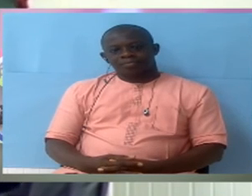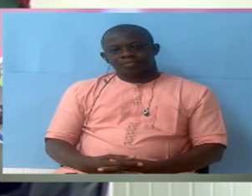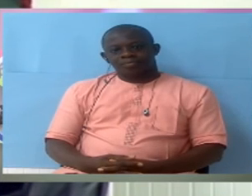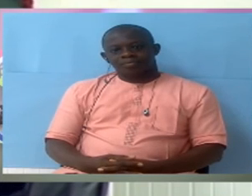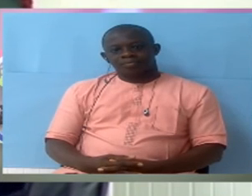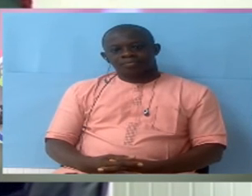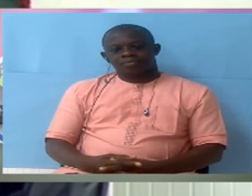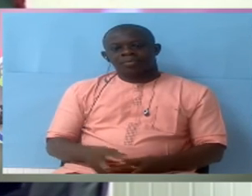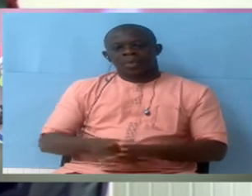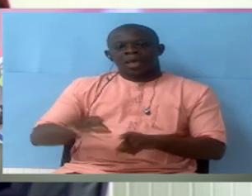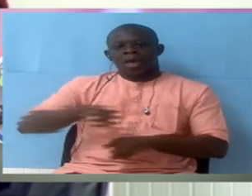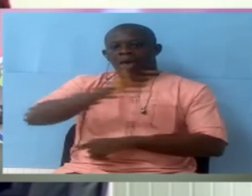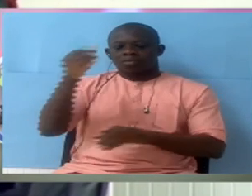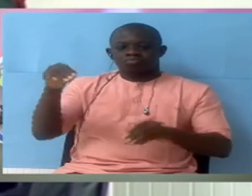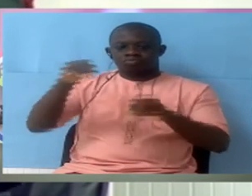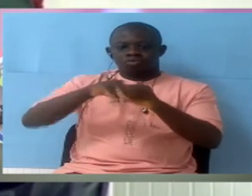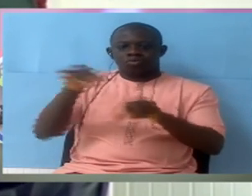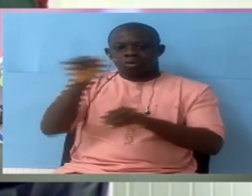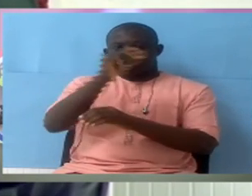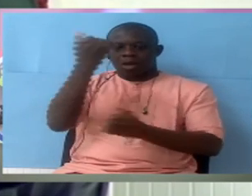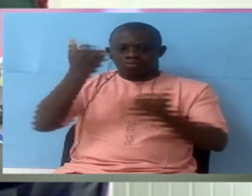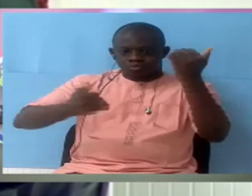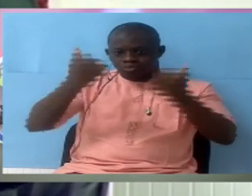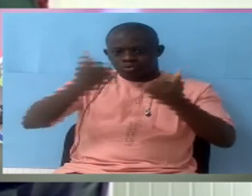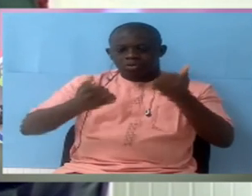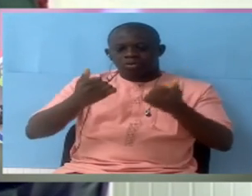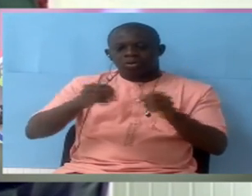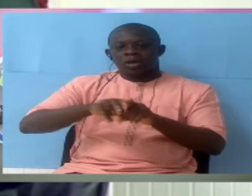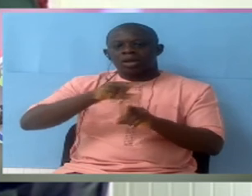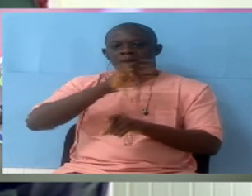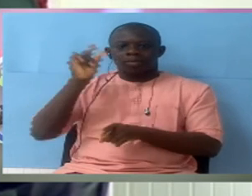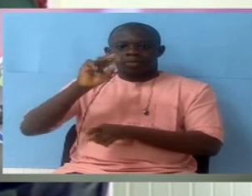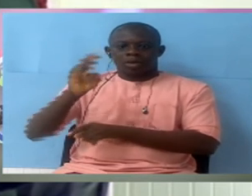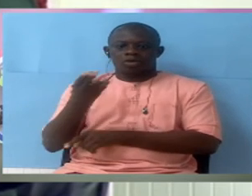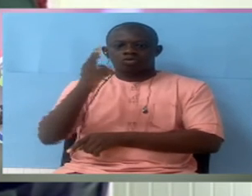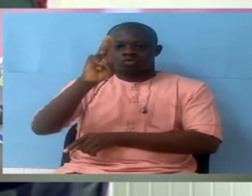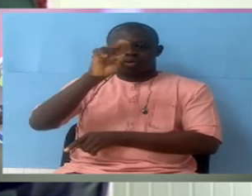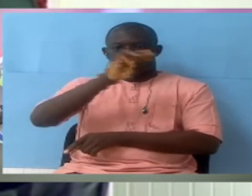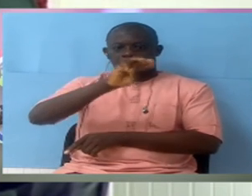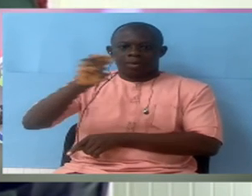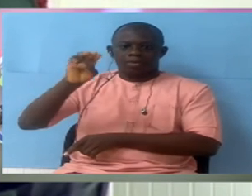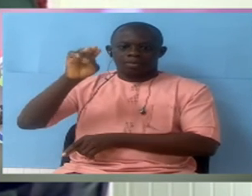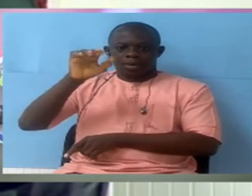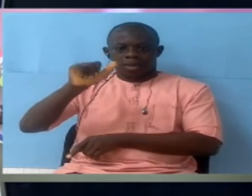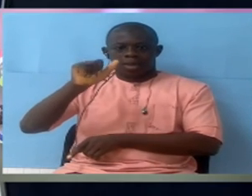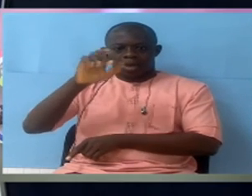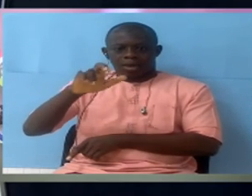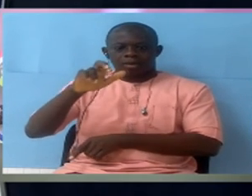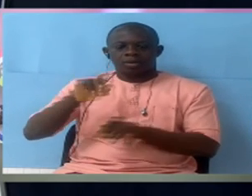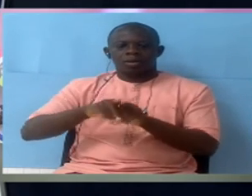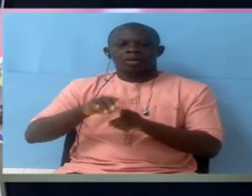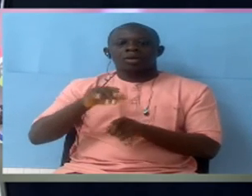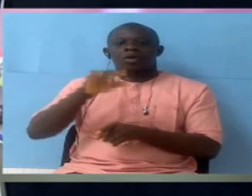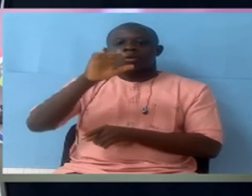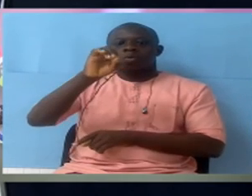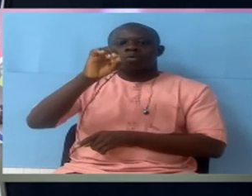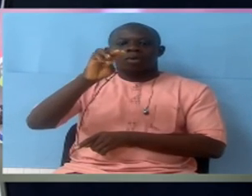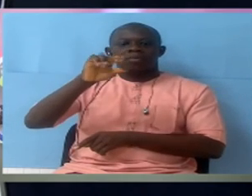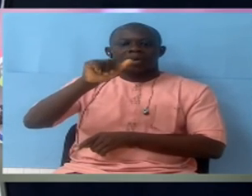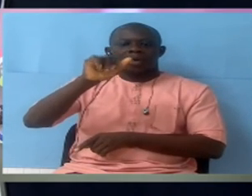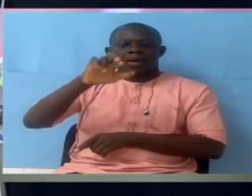put in the Huma. Dugal ma ci Huma, moto Huma. What was Omar Koli's